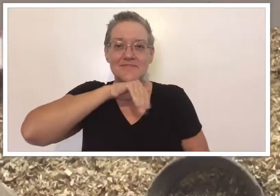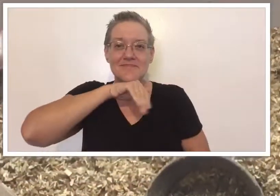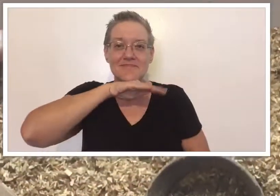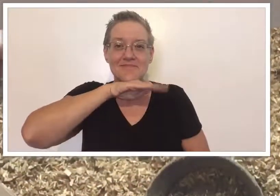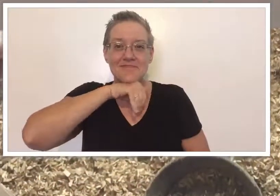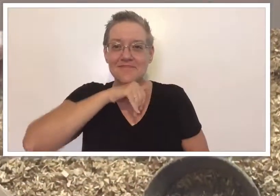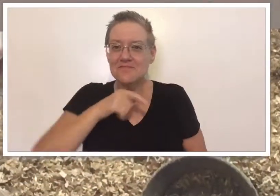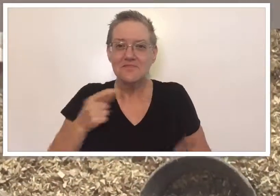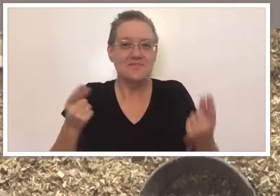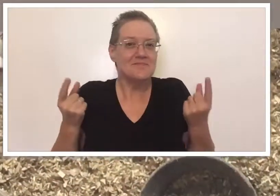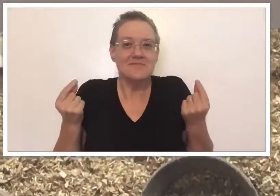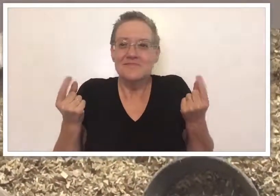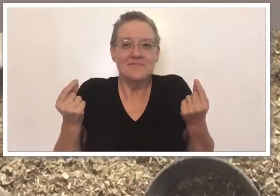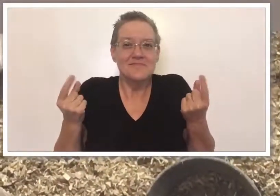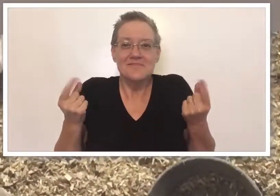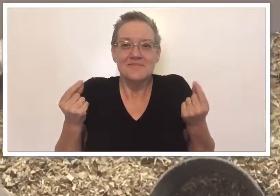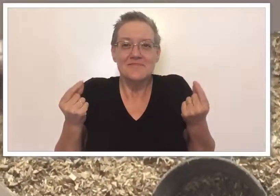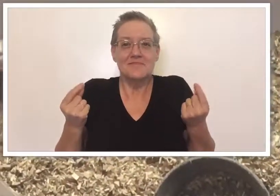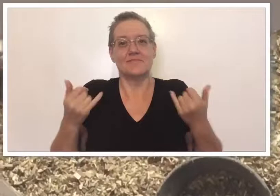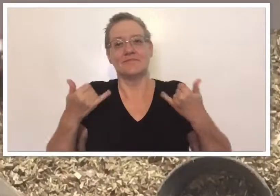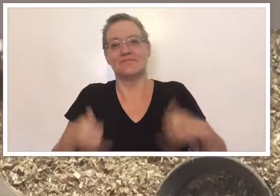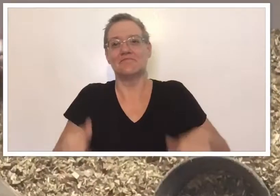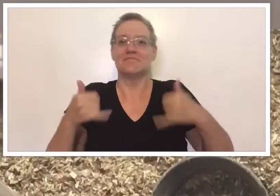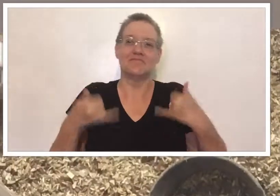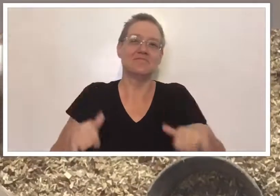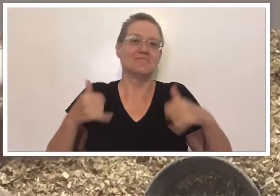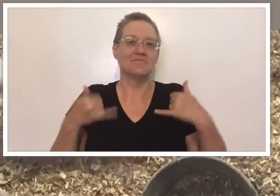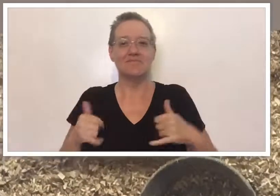What are these baby pigs doing?